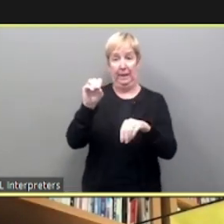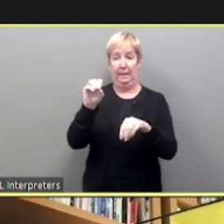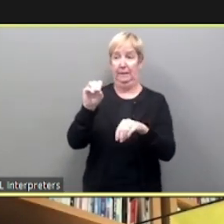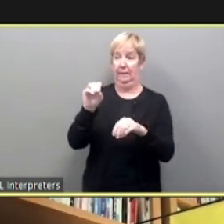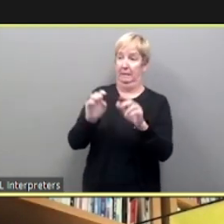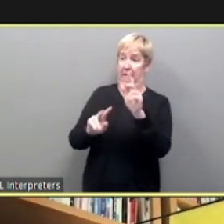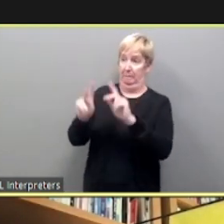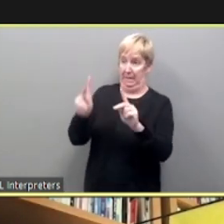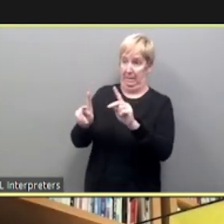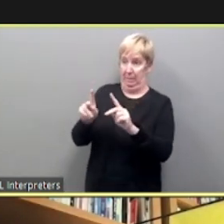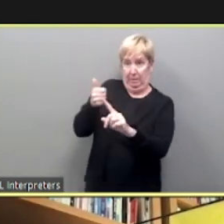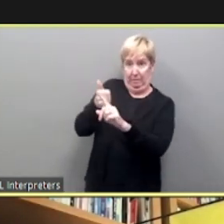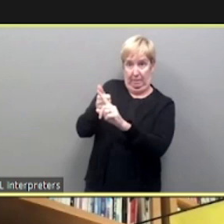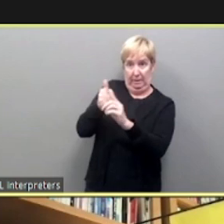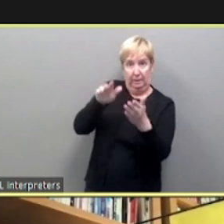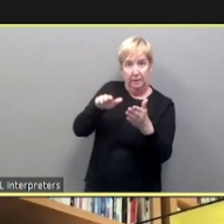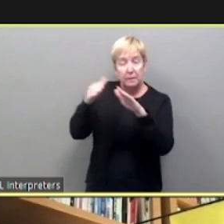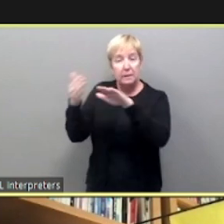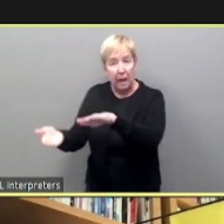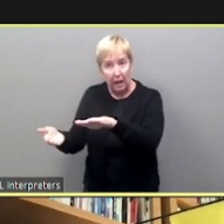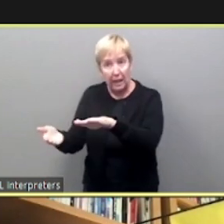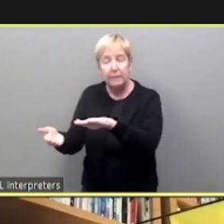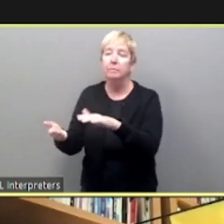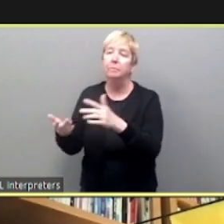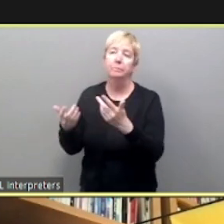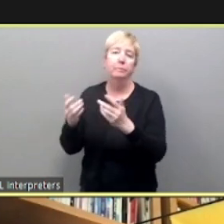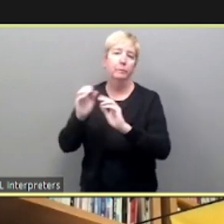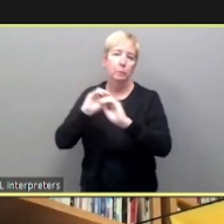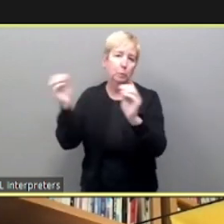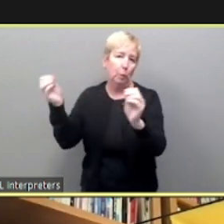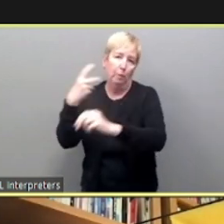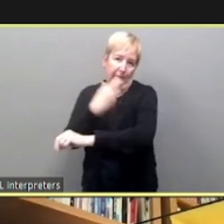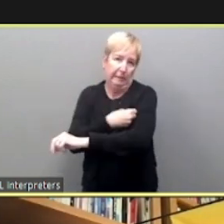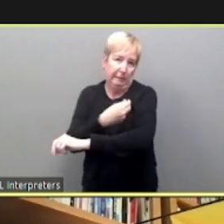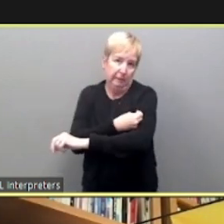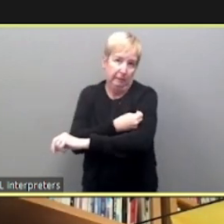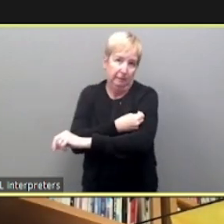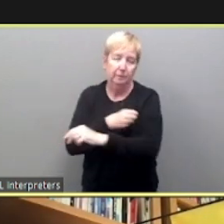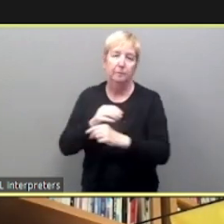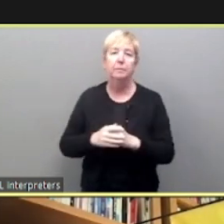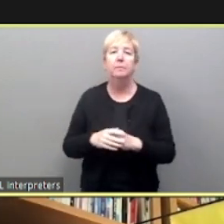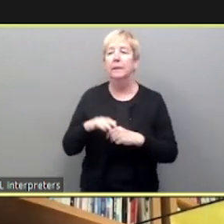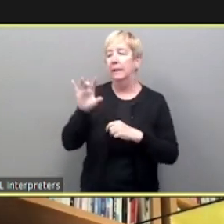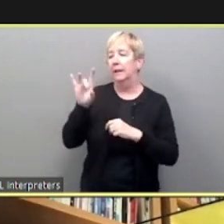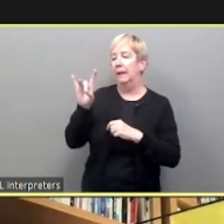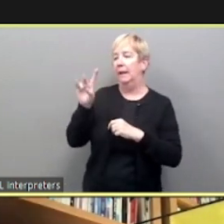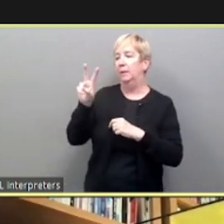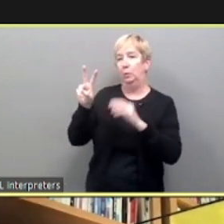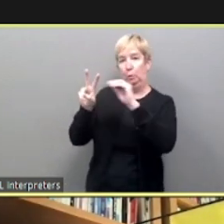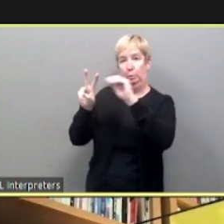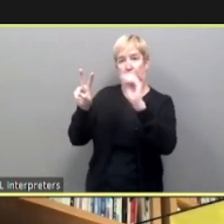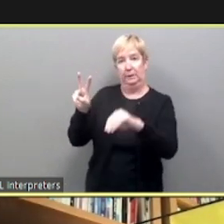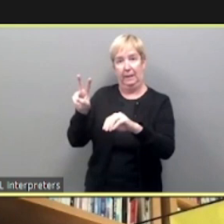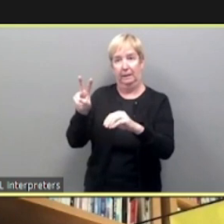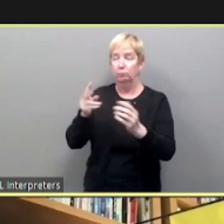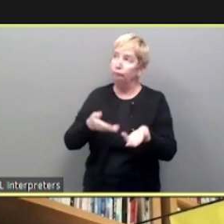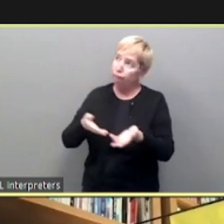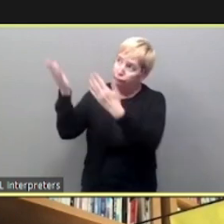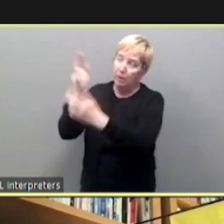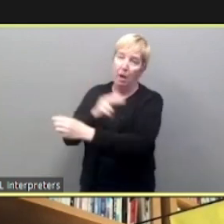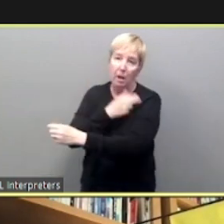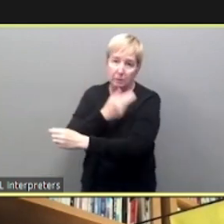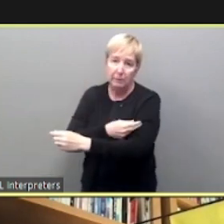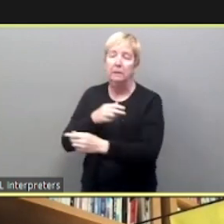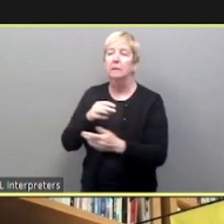COVID are in people who are unvaccinated. And you can see 82% of hospitalizations,